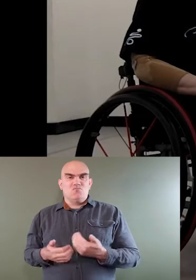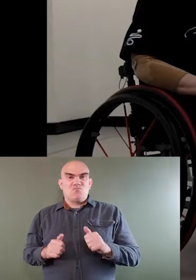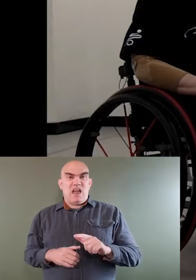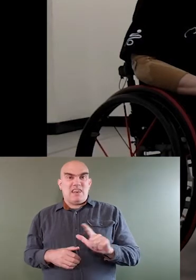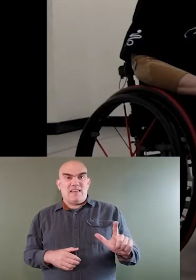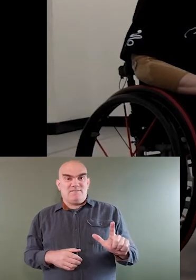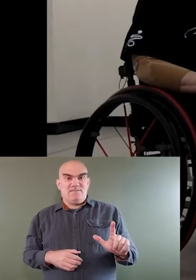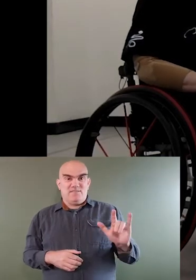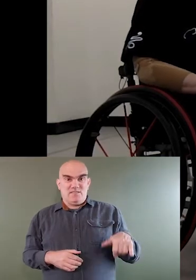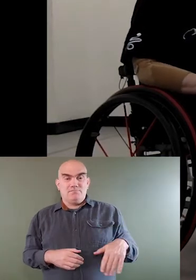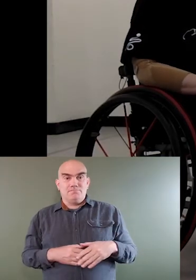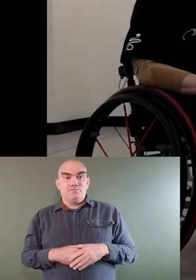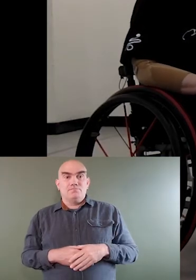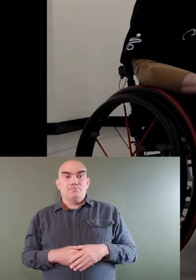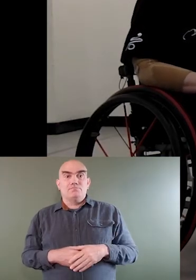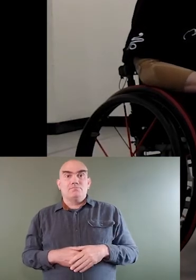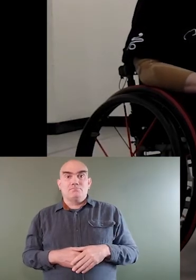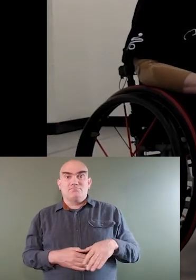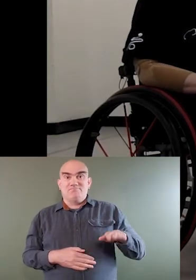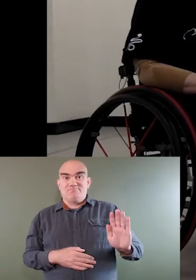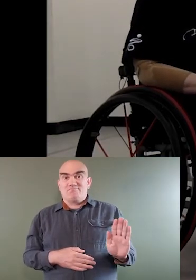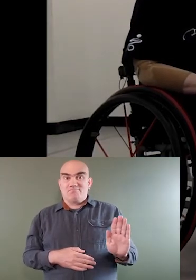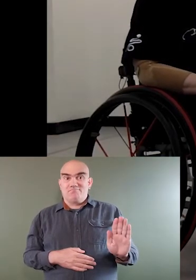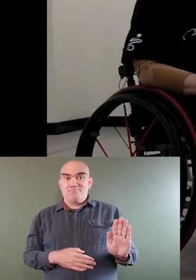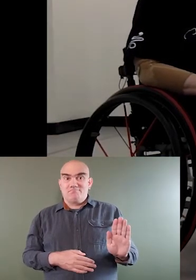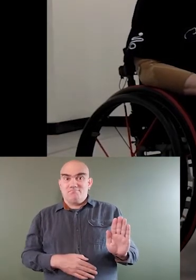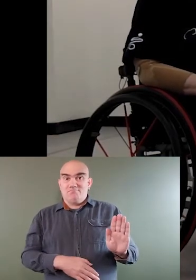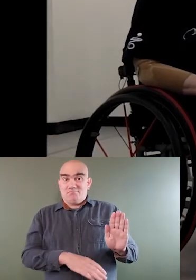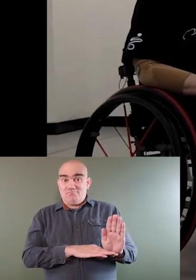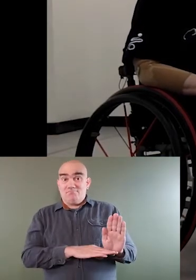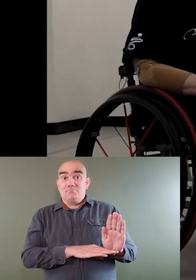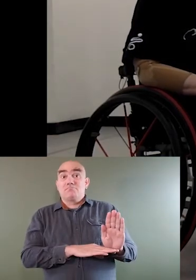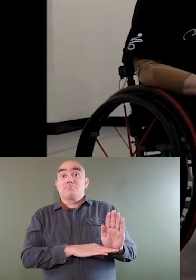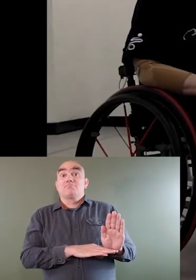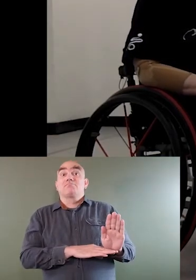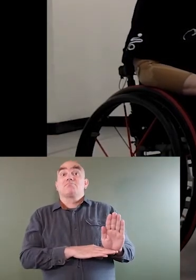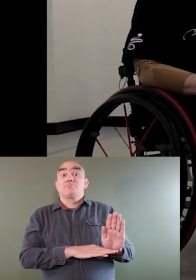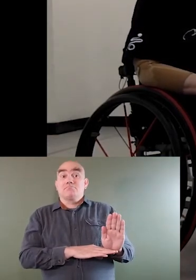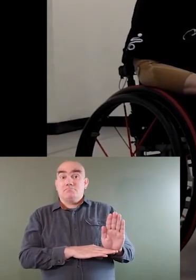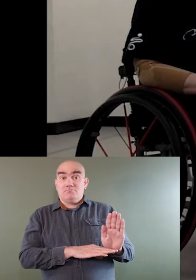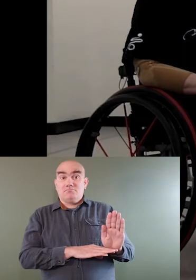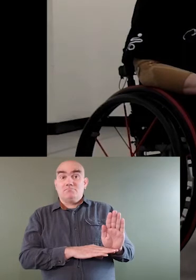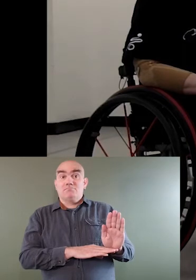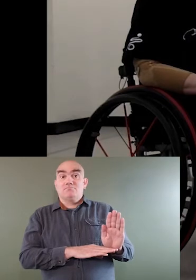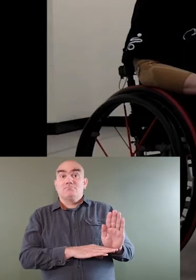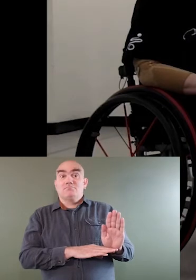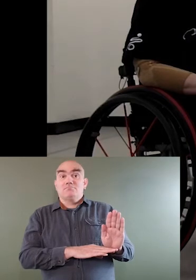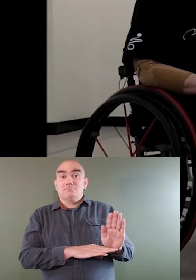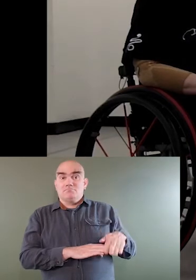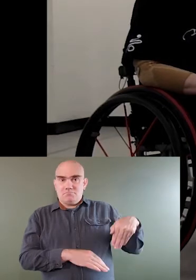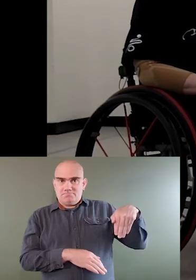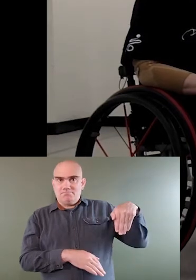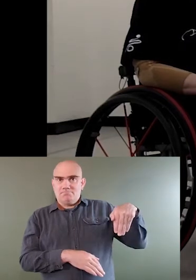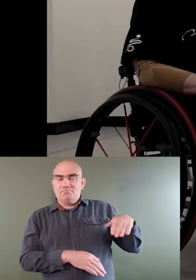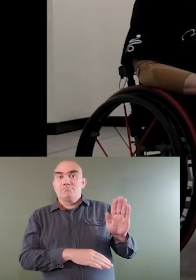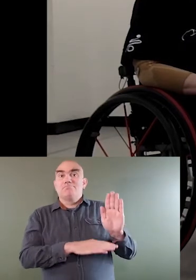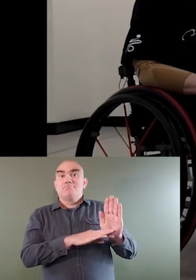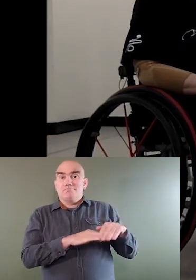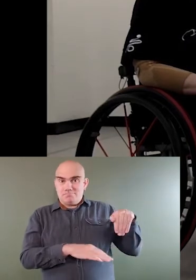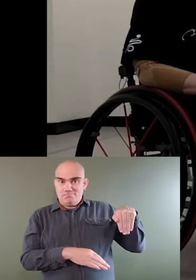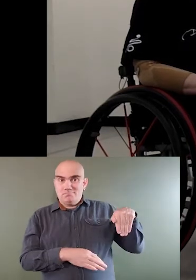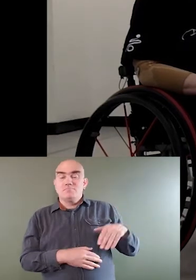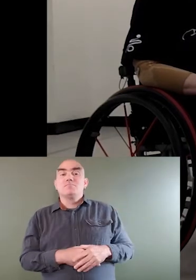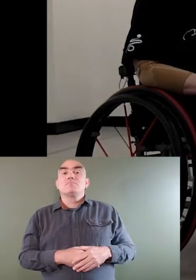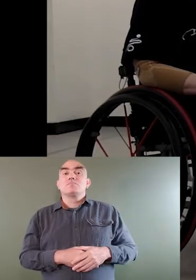try our left. Start with your heel. Heel. We do a spank backwards. A